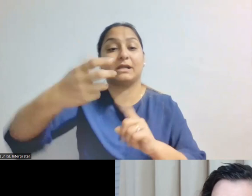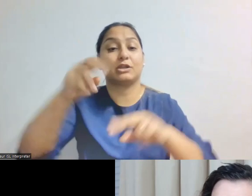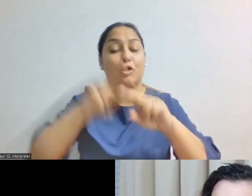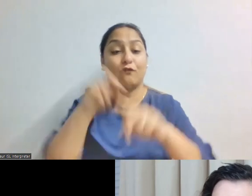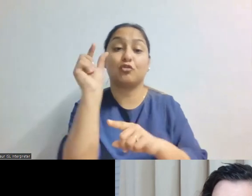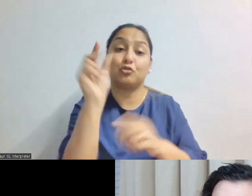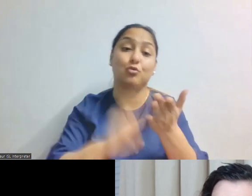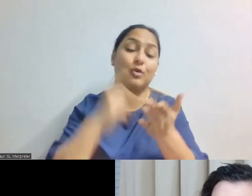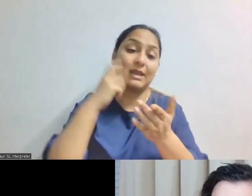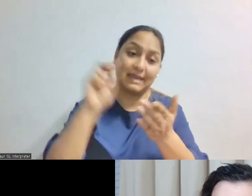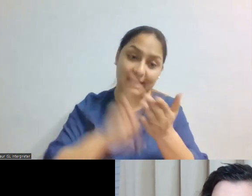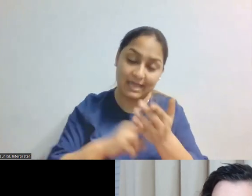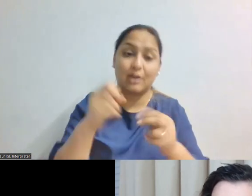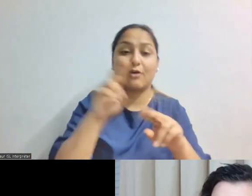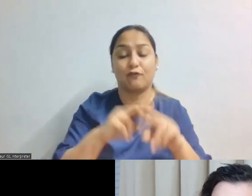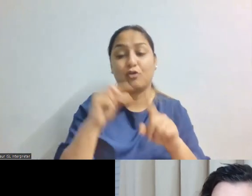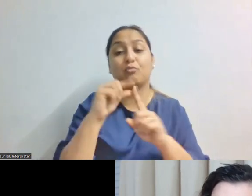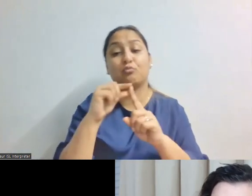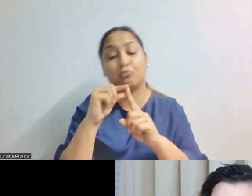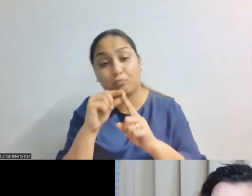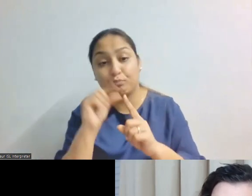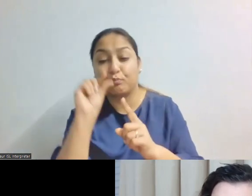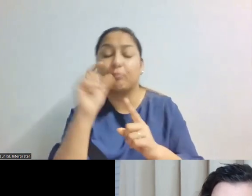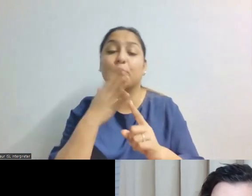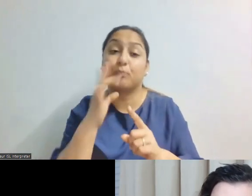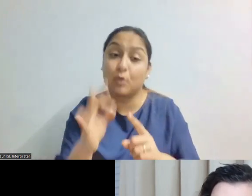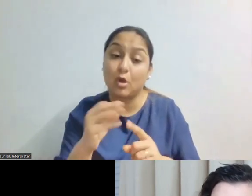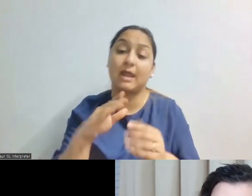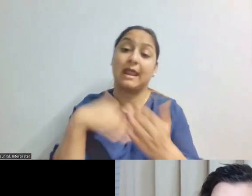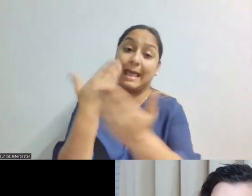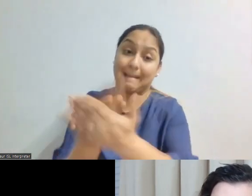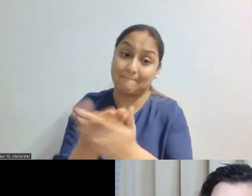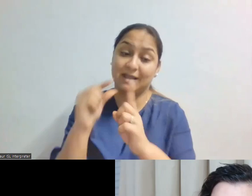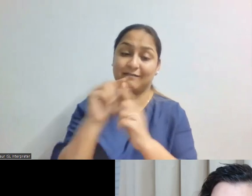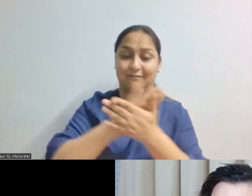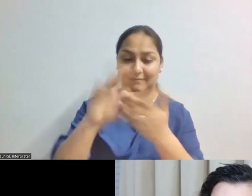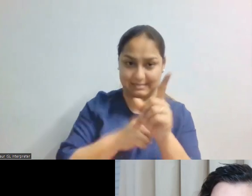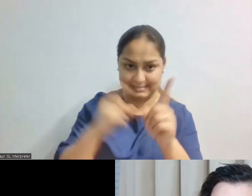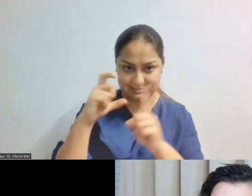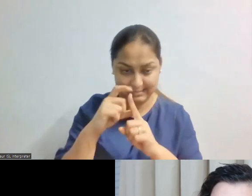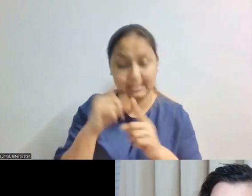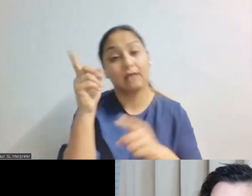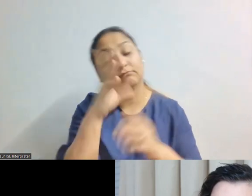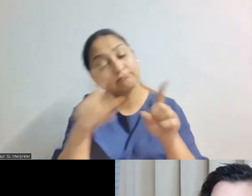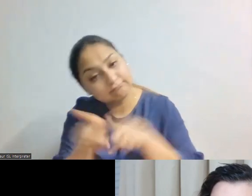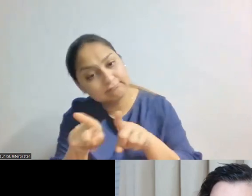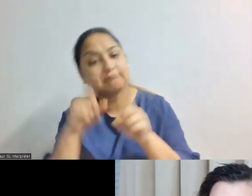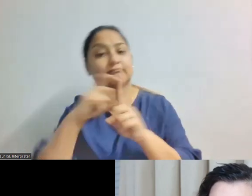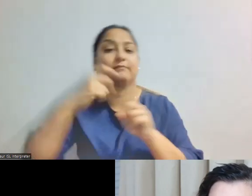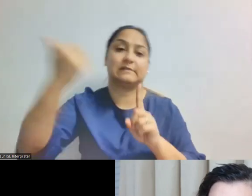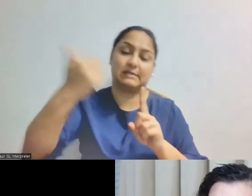of Pure and Applied Physics and director of the Instituto de Física